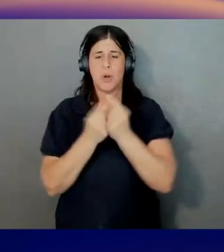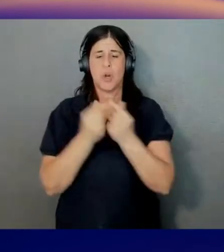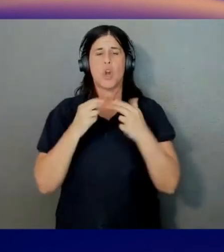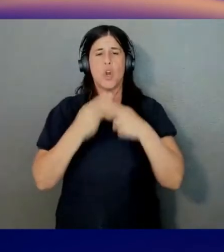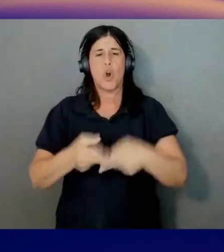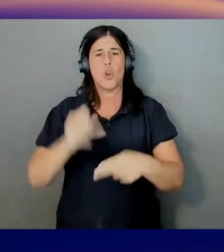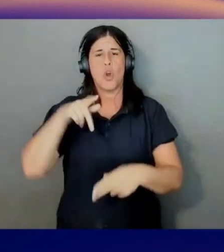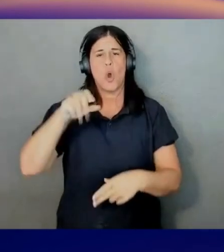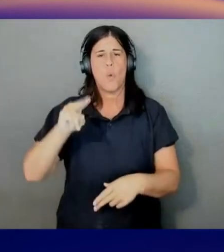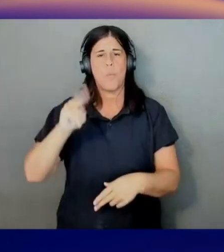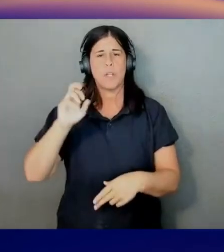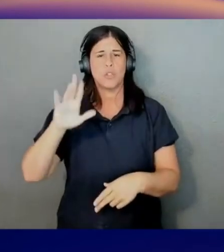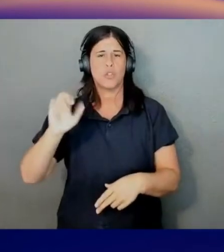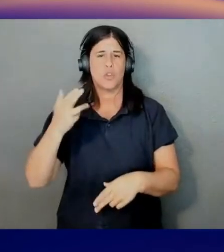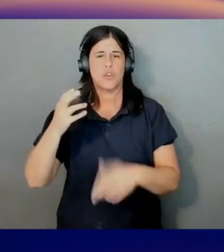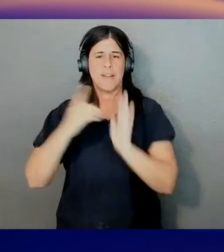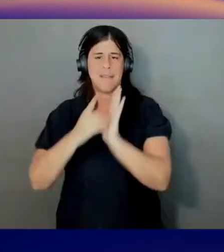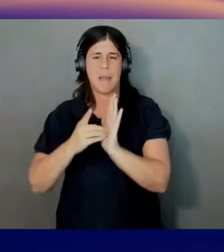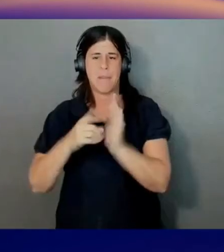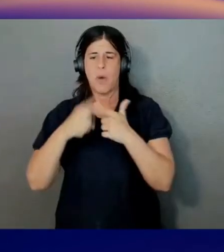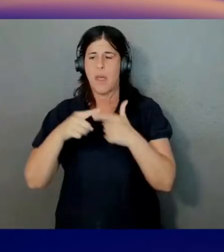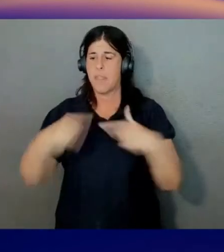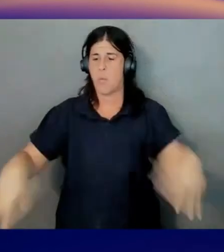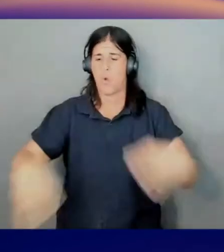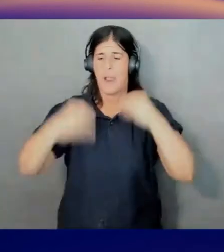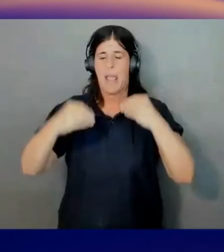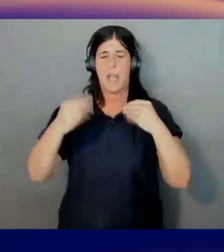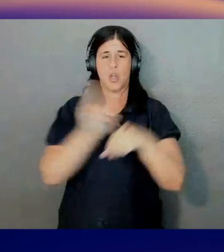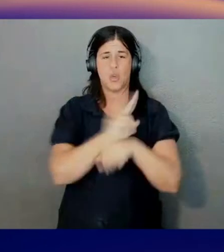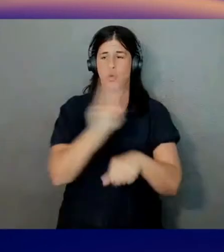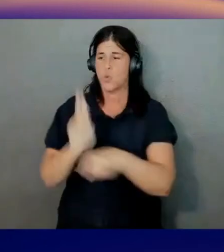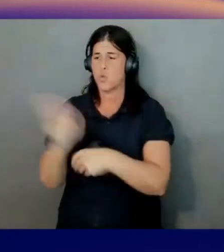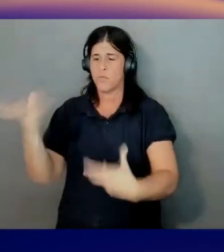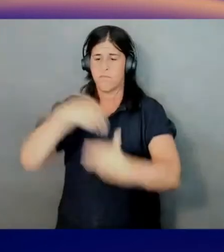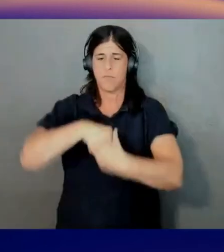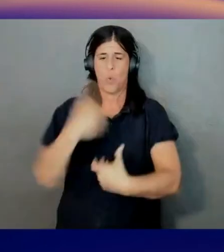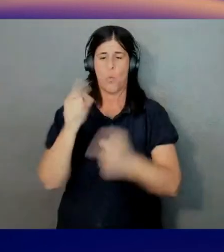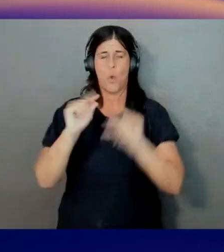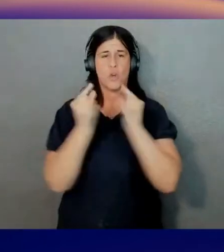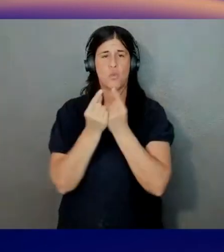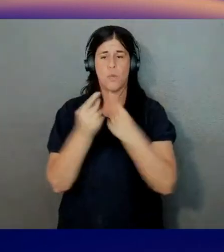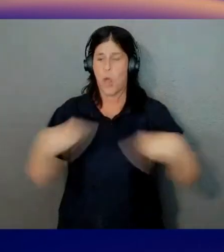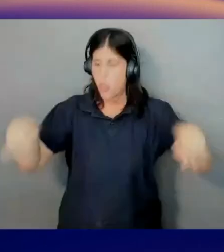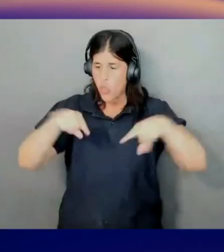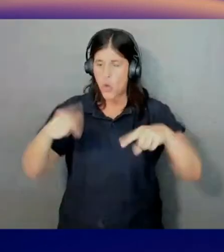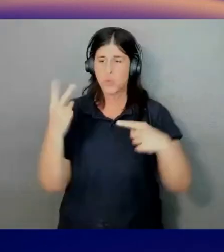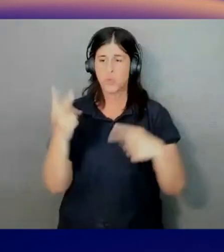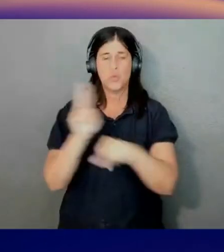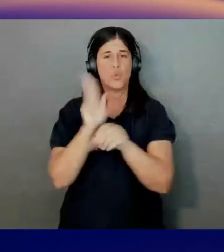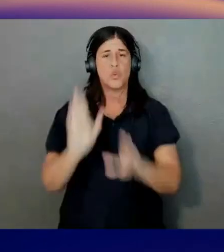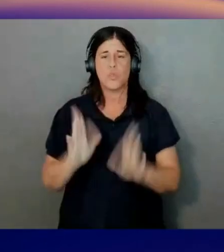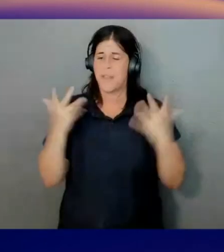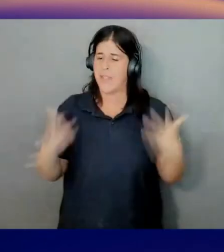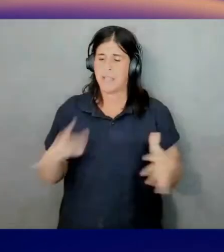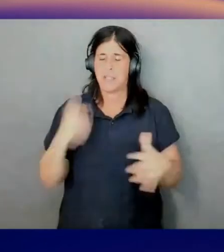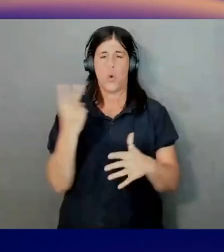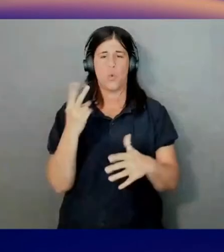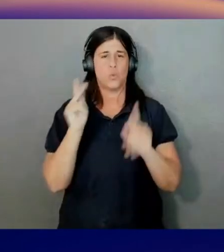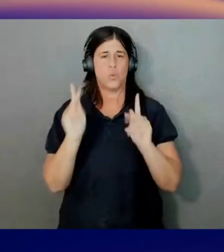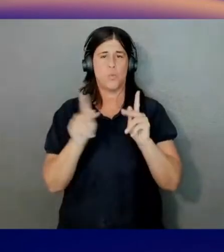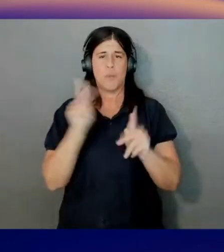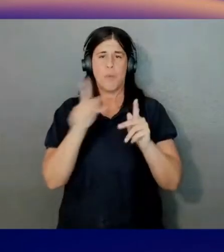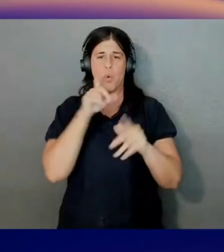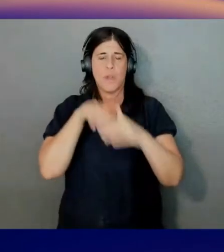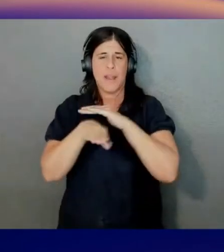going to add these 2 users who we created into that group, so that only those 2 users will be able to access the OpenSearch dashboard. Got